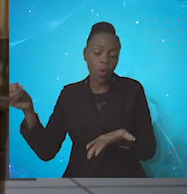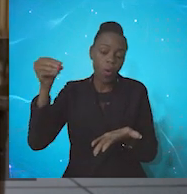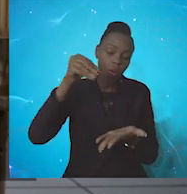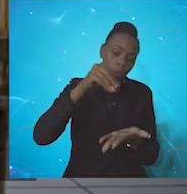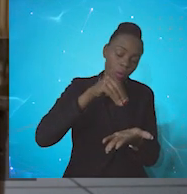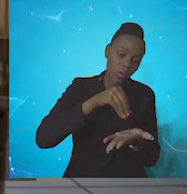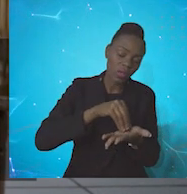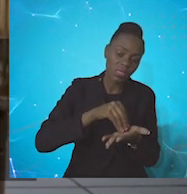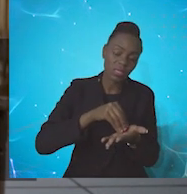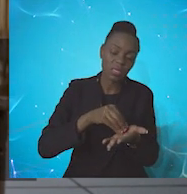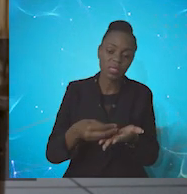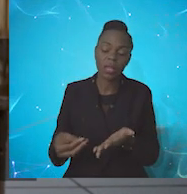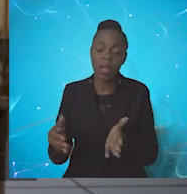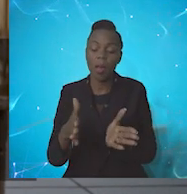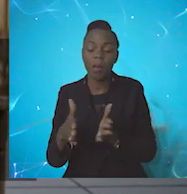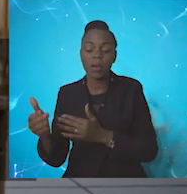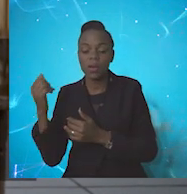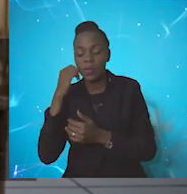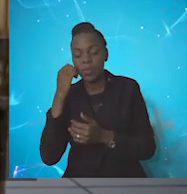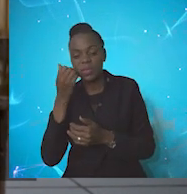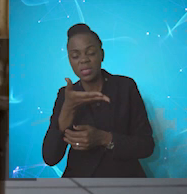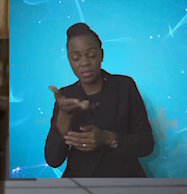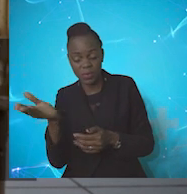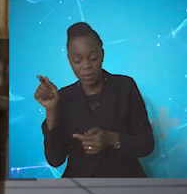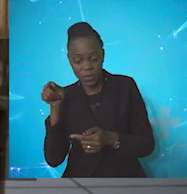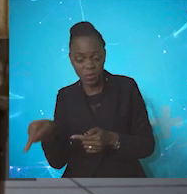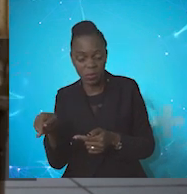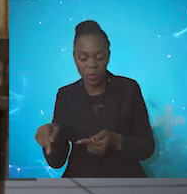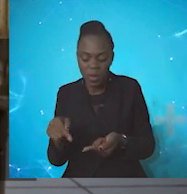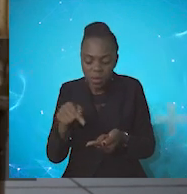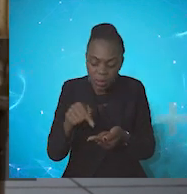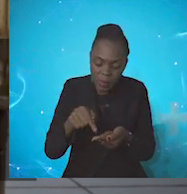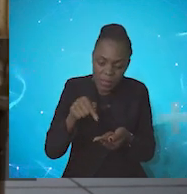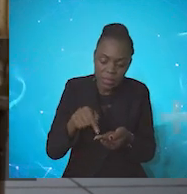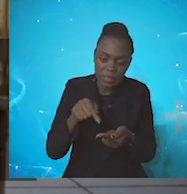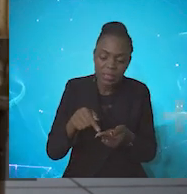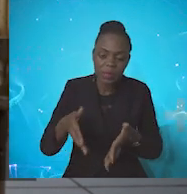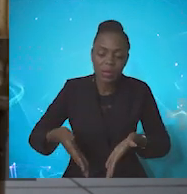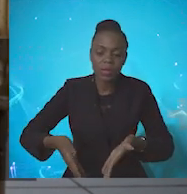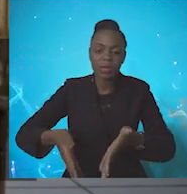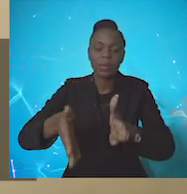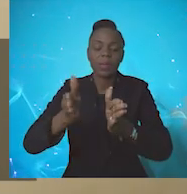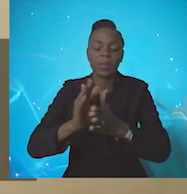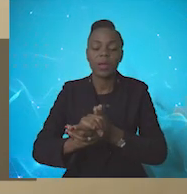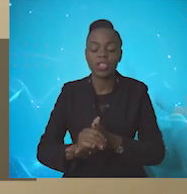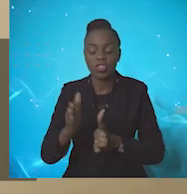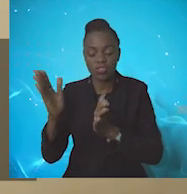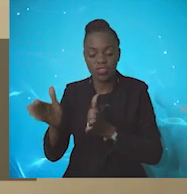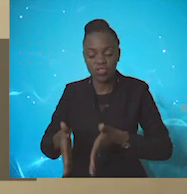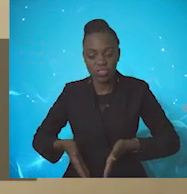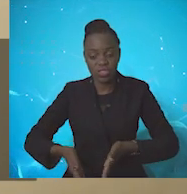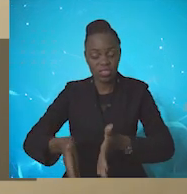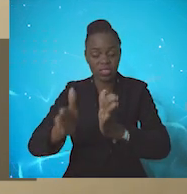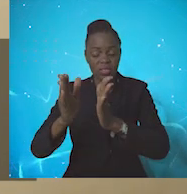cryptococcal meningitis, we test by a procedure called a lumbar puncture. A